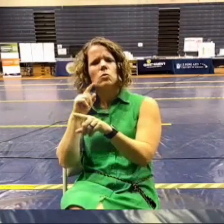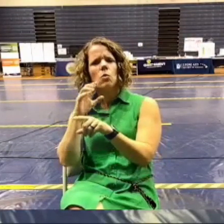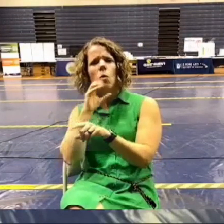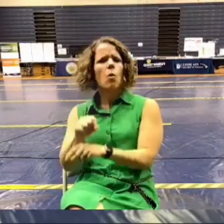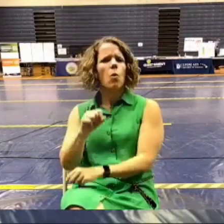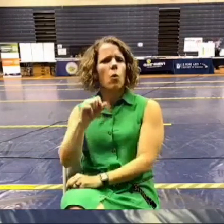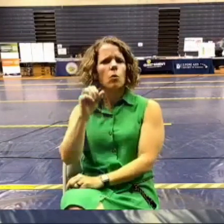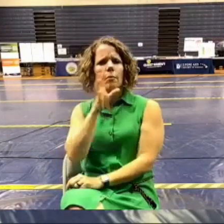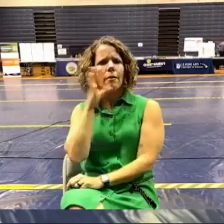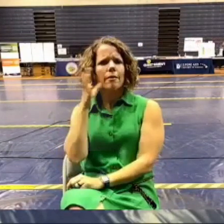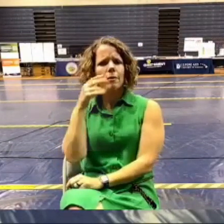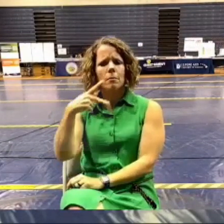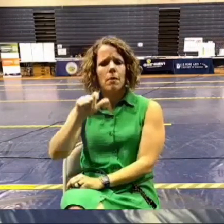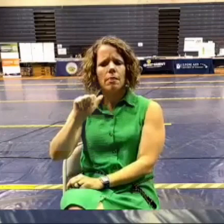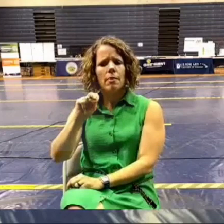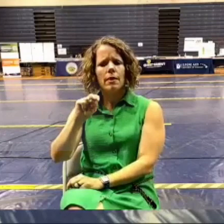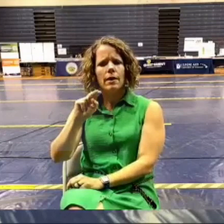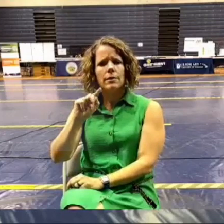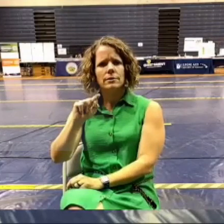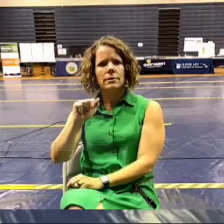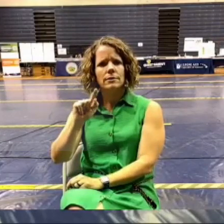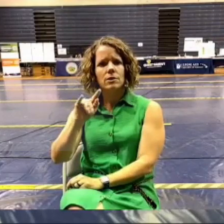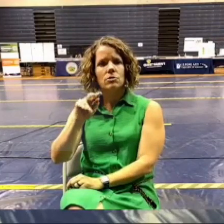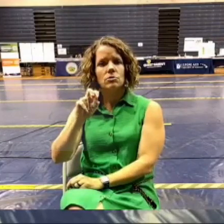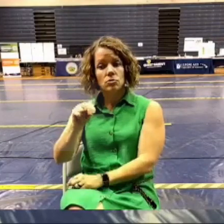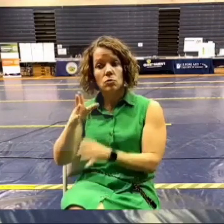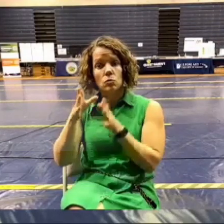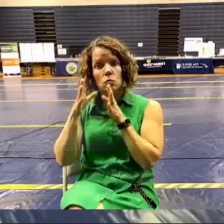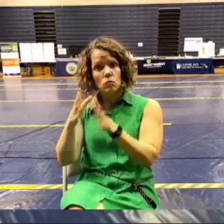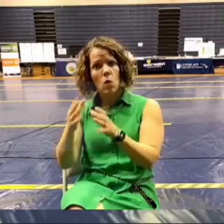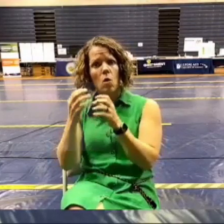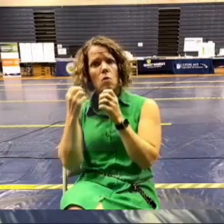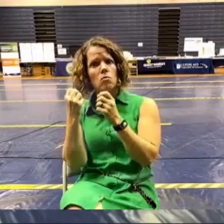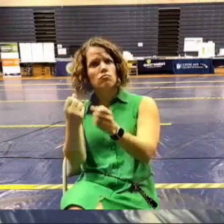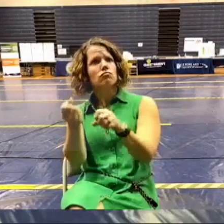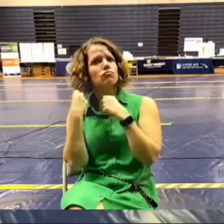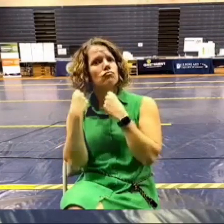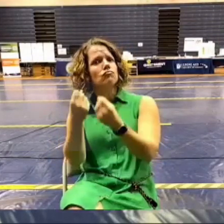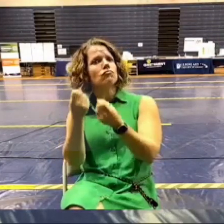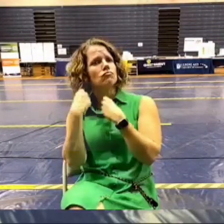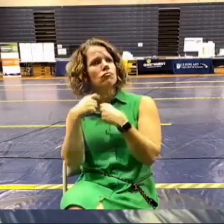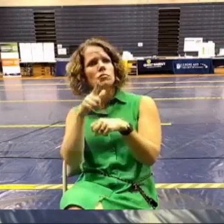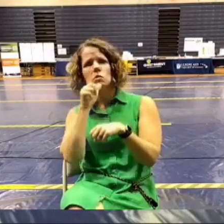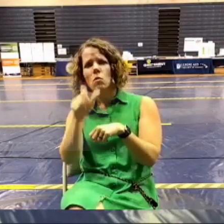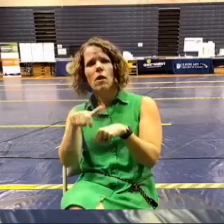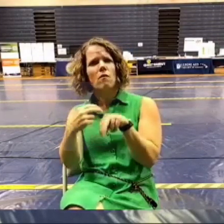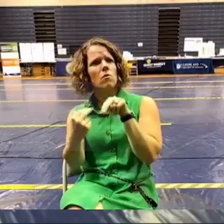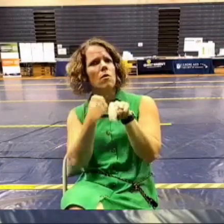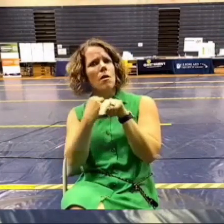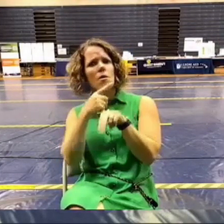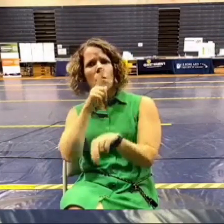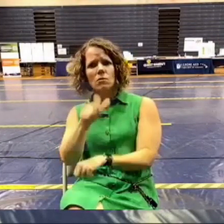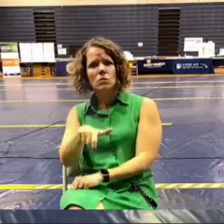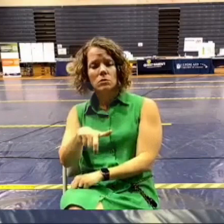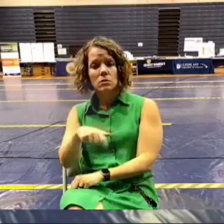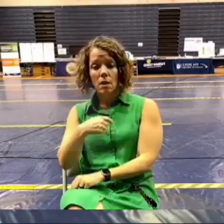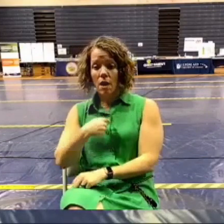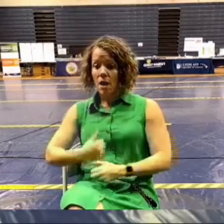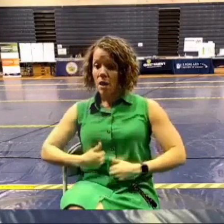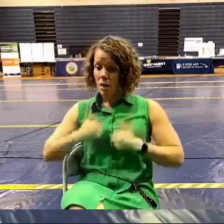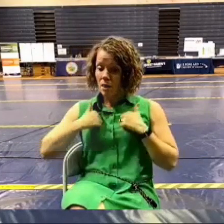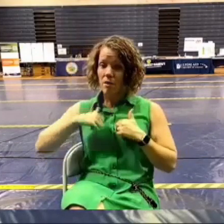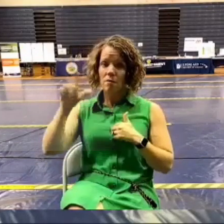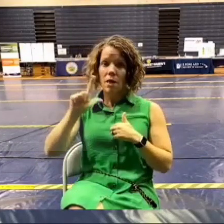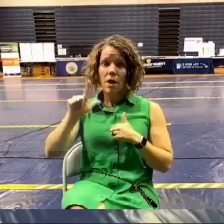not even be on the highway most of the way. I've lived in Lahaina for 80 years. I played